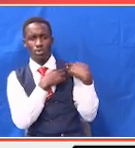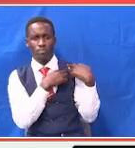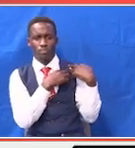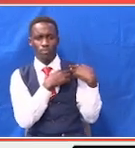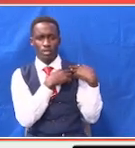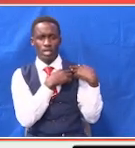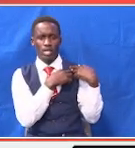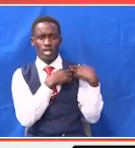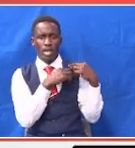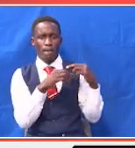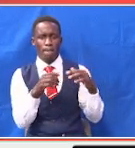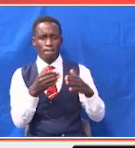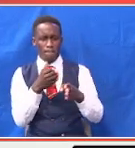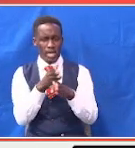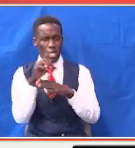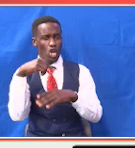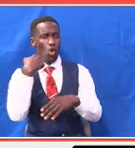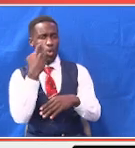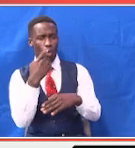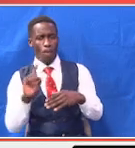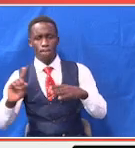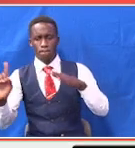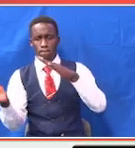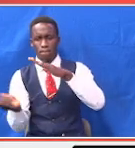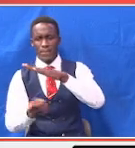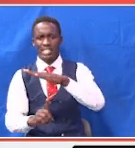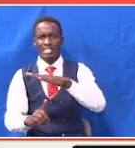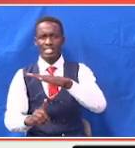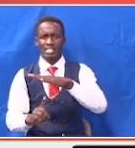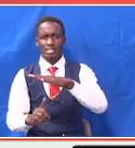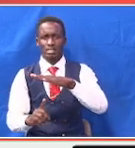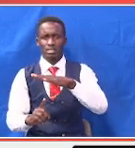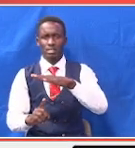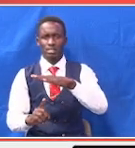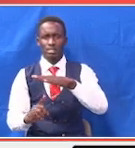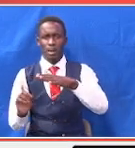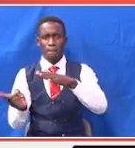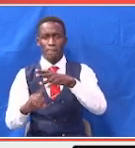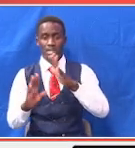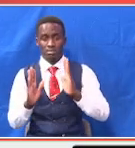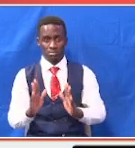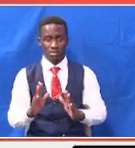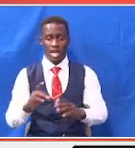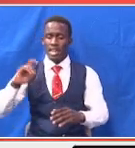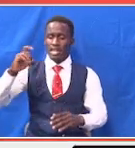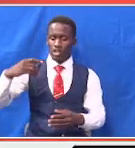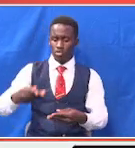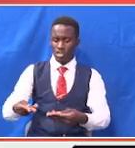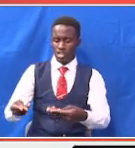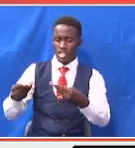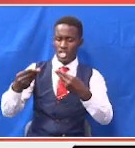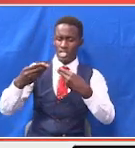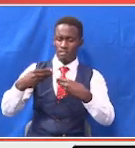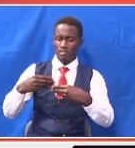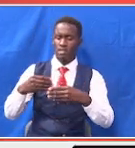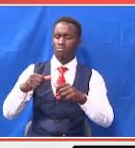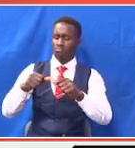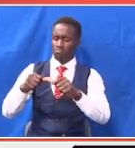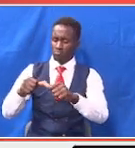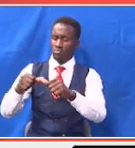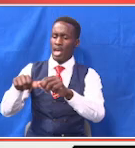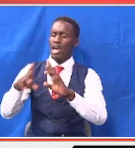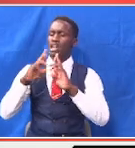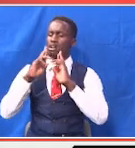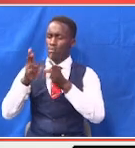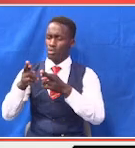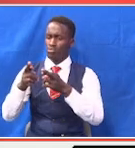the CS, they need to be speaking to us. They need to be giving us progress report. We need to